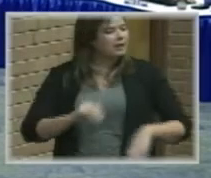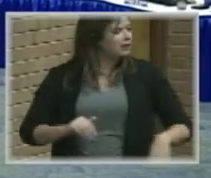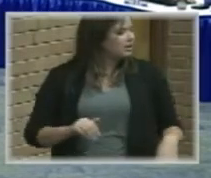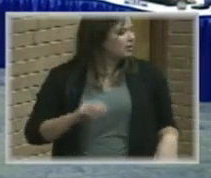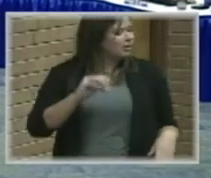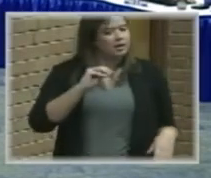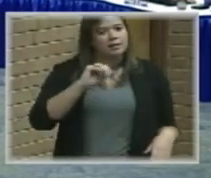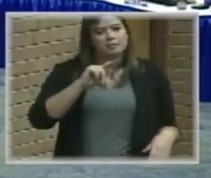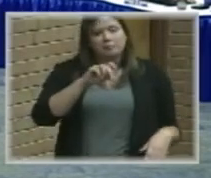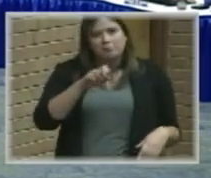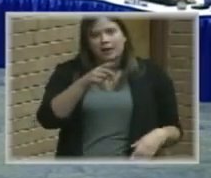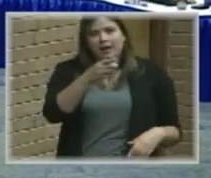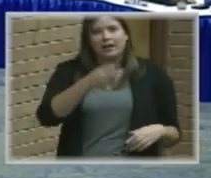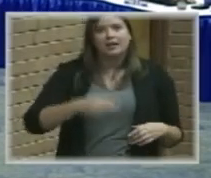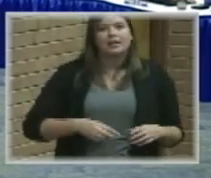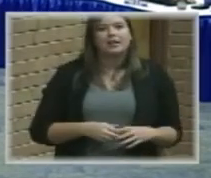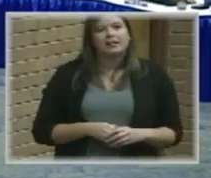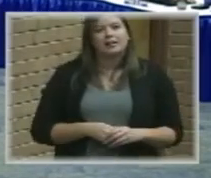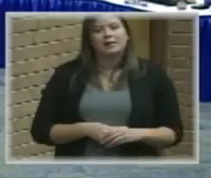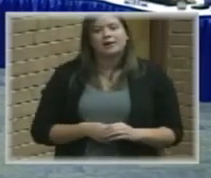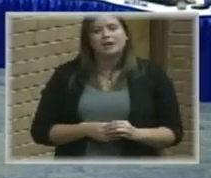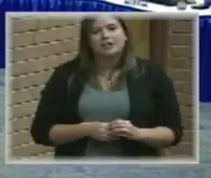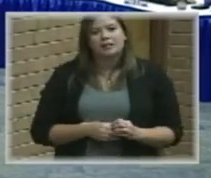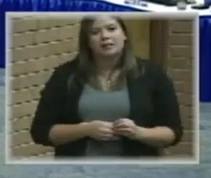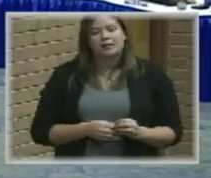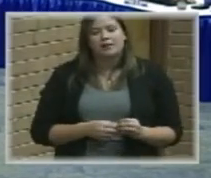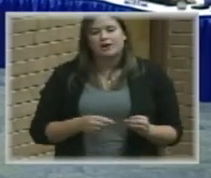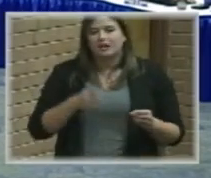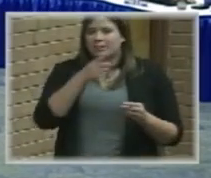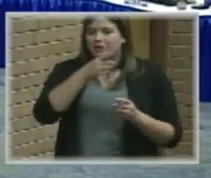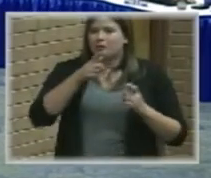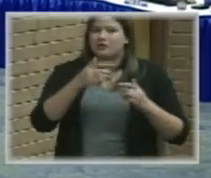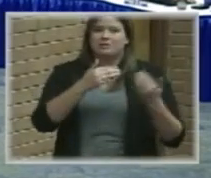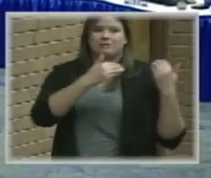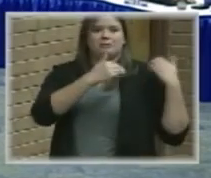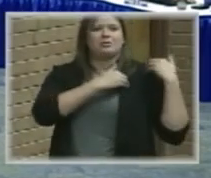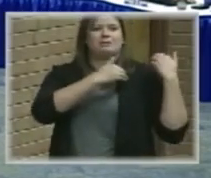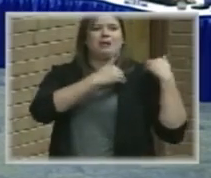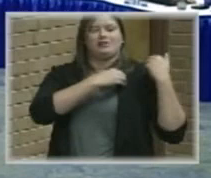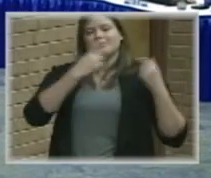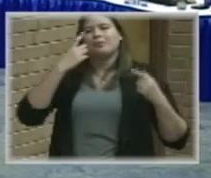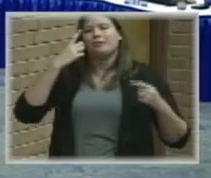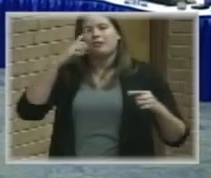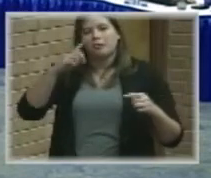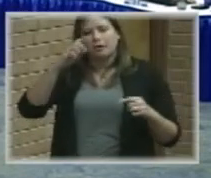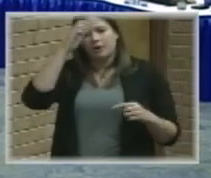Mike, you were in large part responsible for